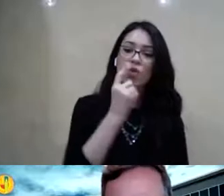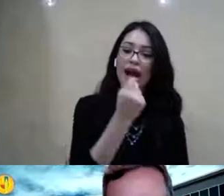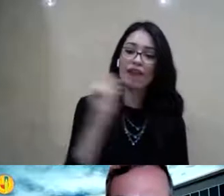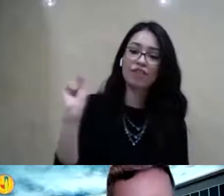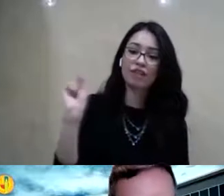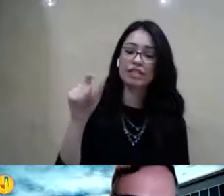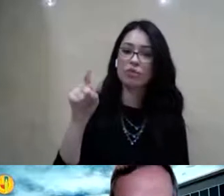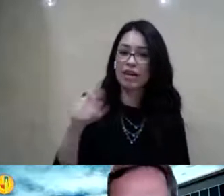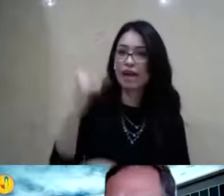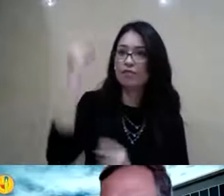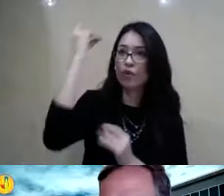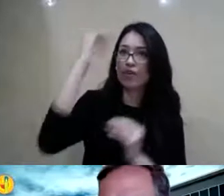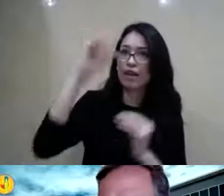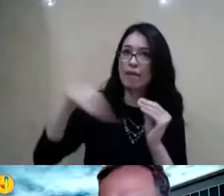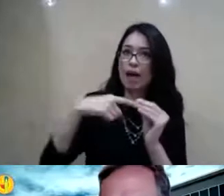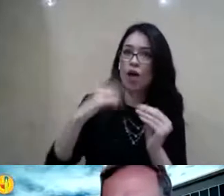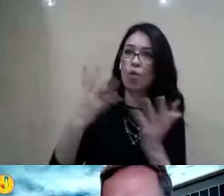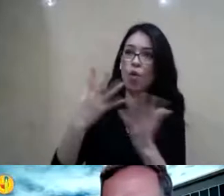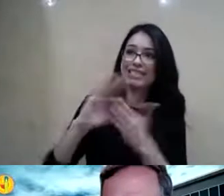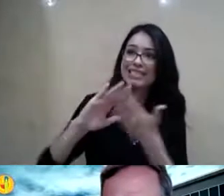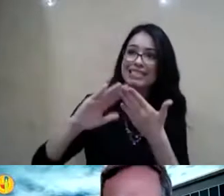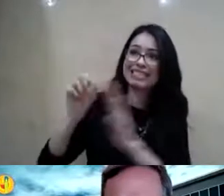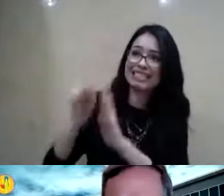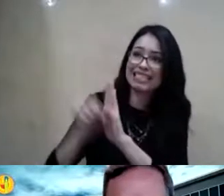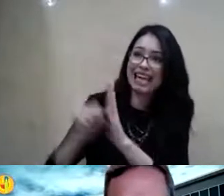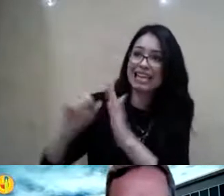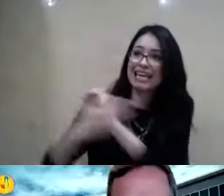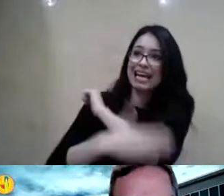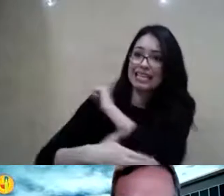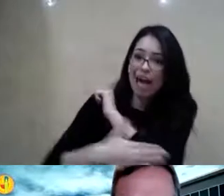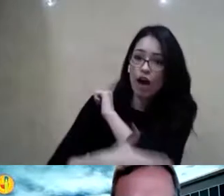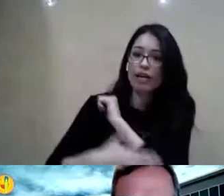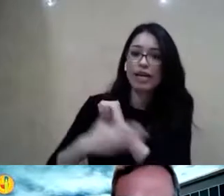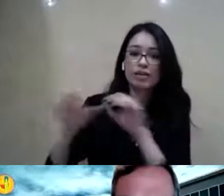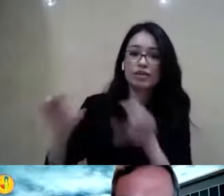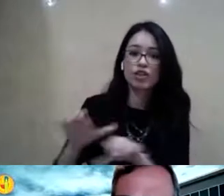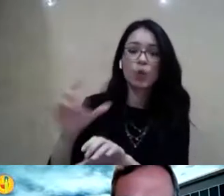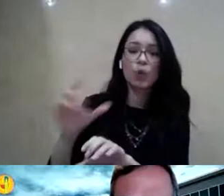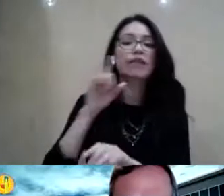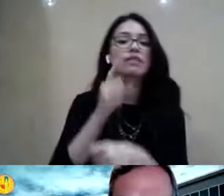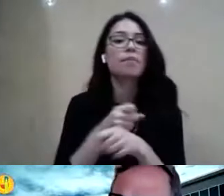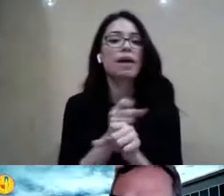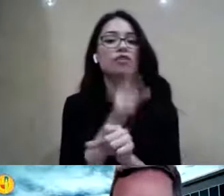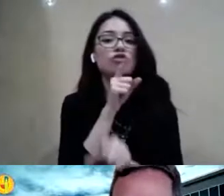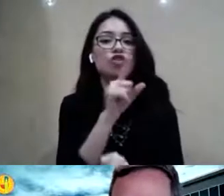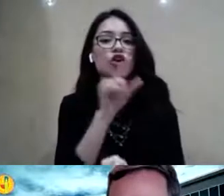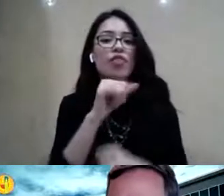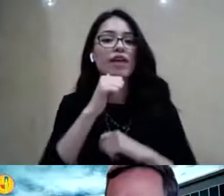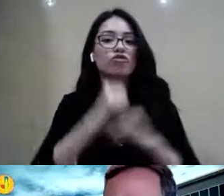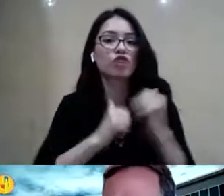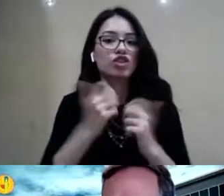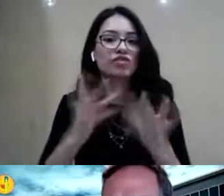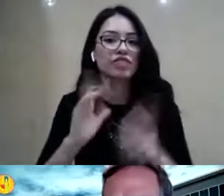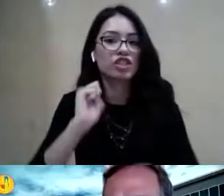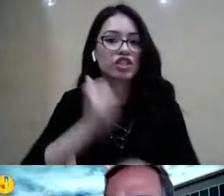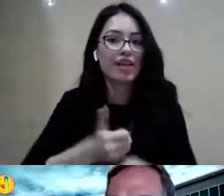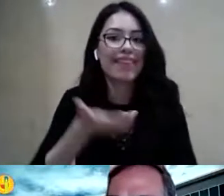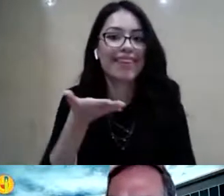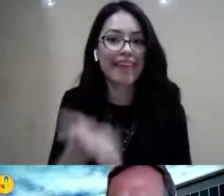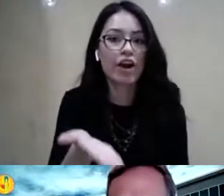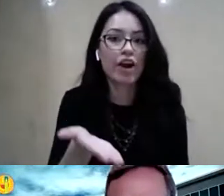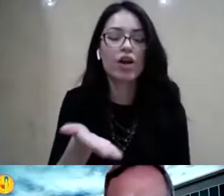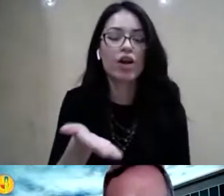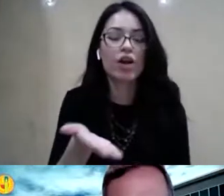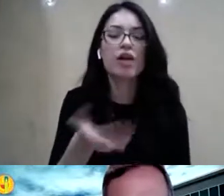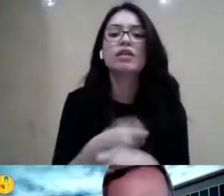the county, the city doing to make sure the regulatory infrastructure is there, just like we had in the old days. Everybody has access, and to make